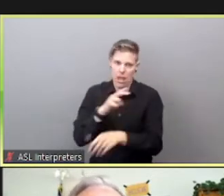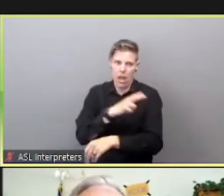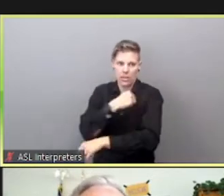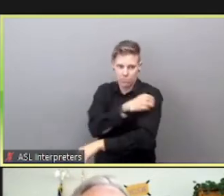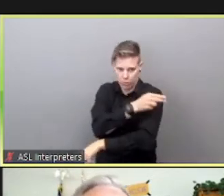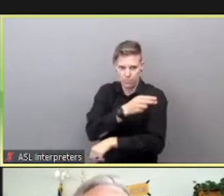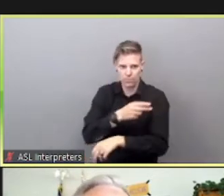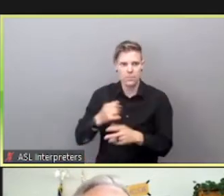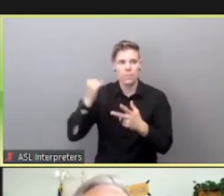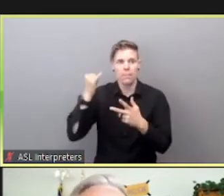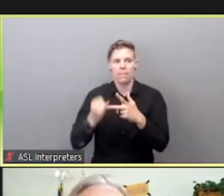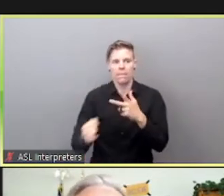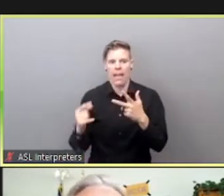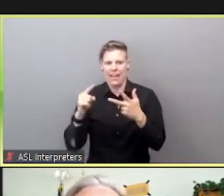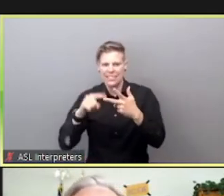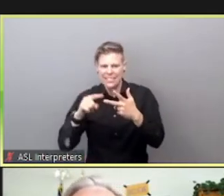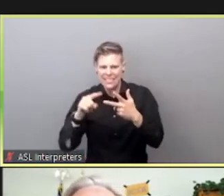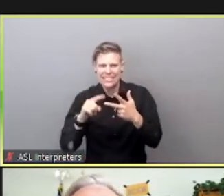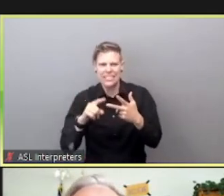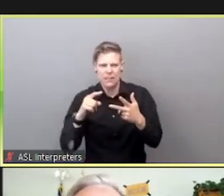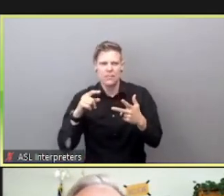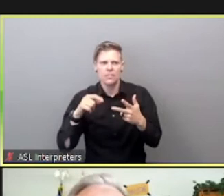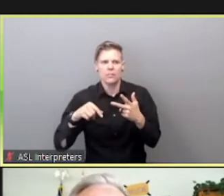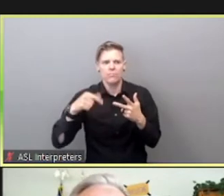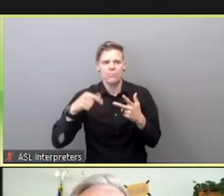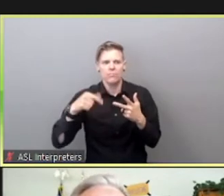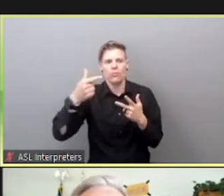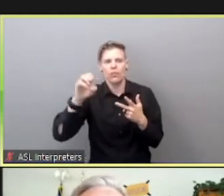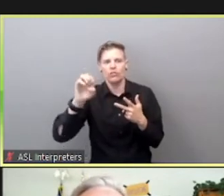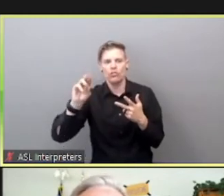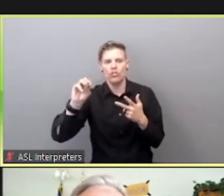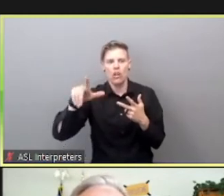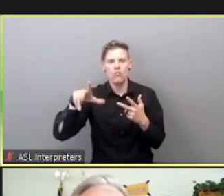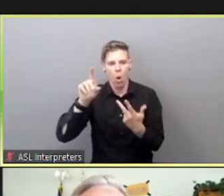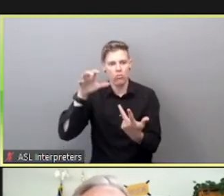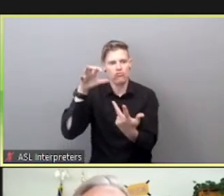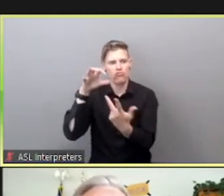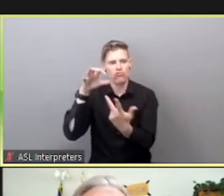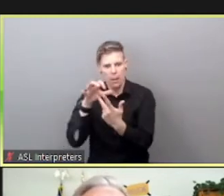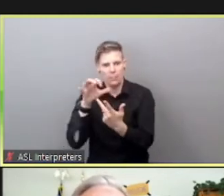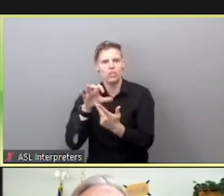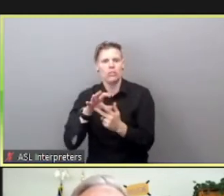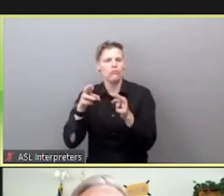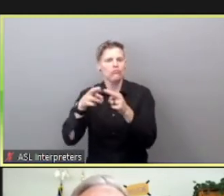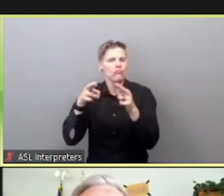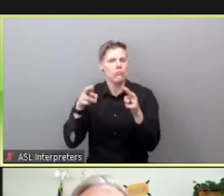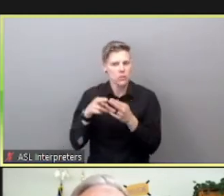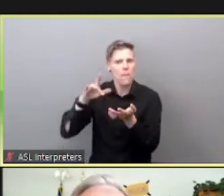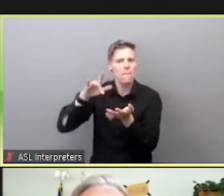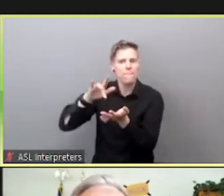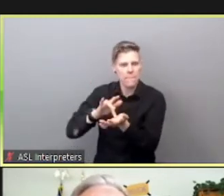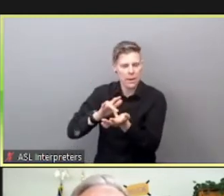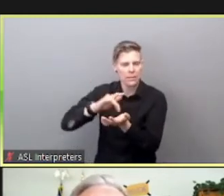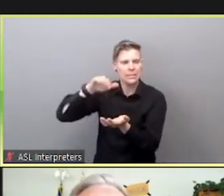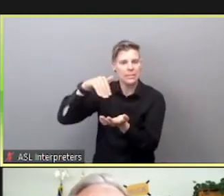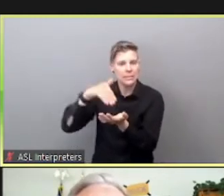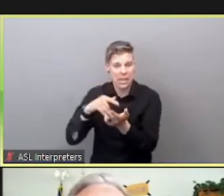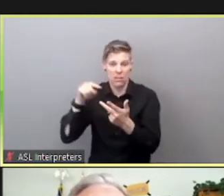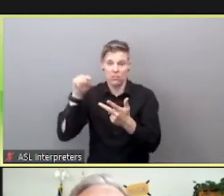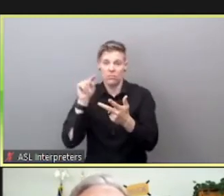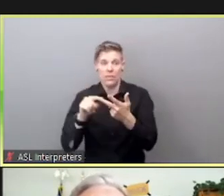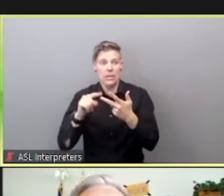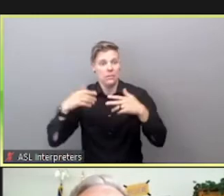Gerald Champion Regional Medical Center, also one of the highest groups in terms of antibodies delivered last week. We thank